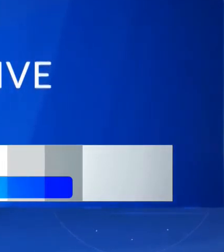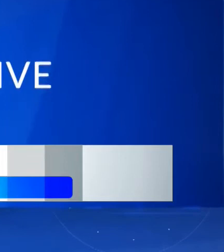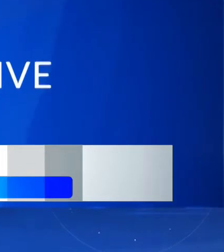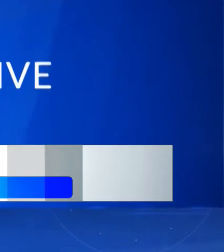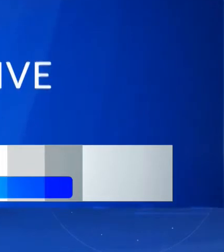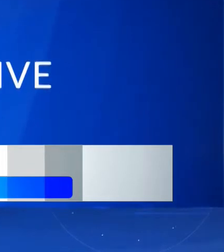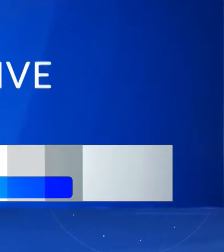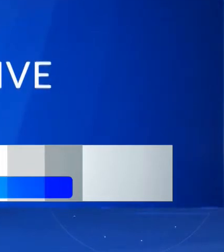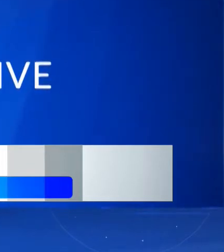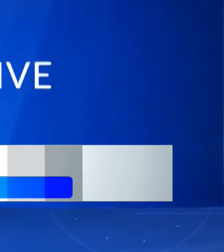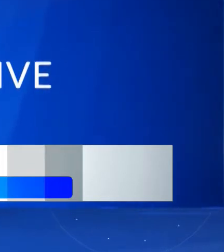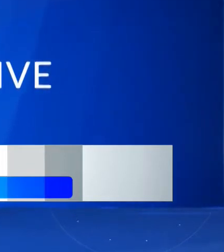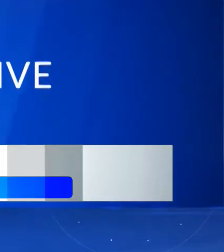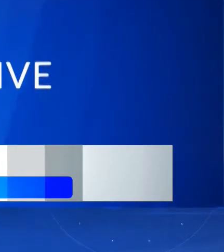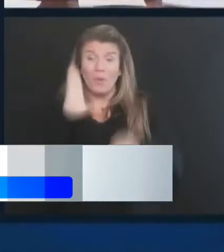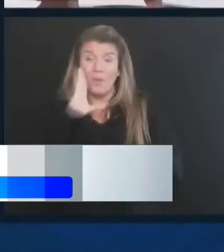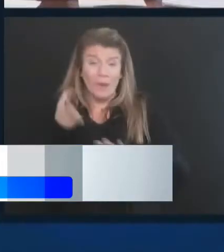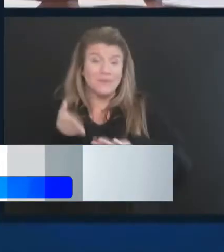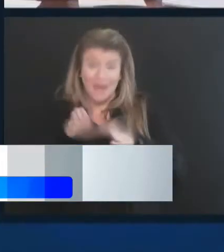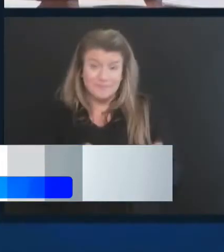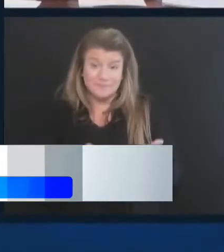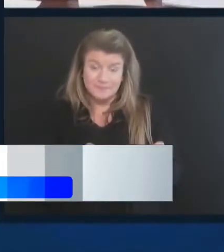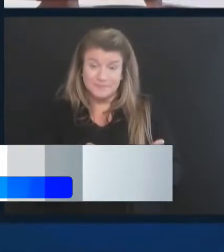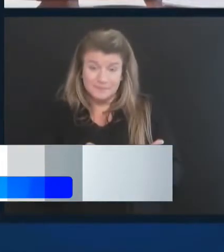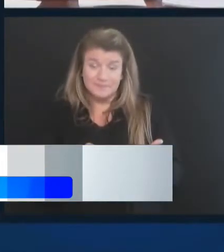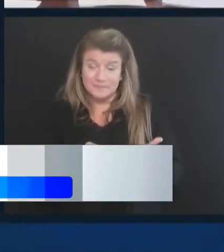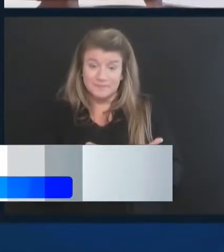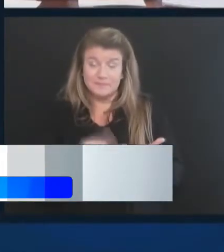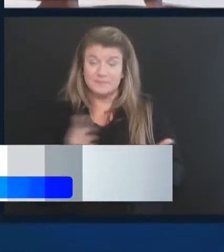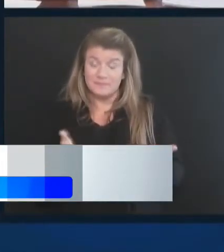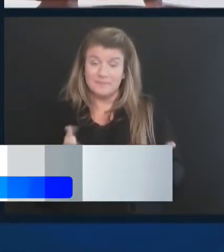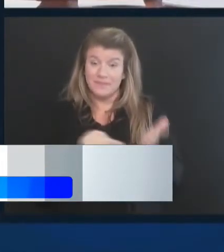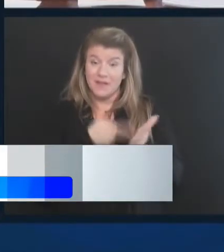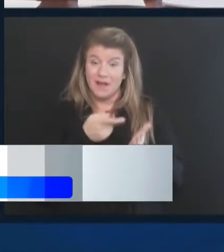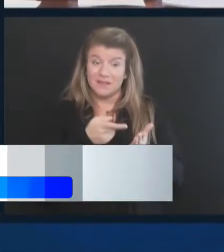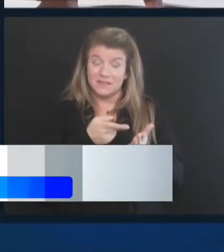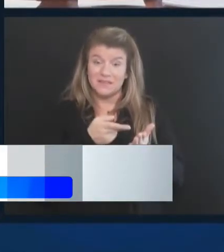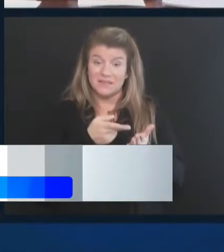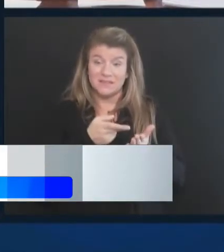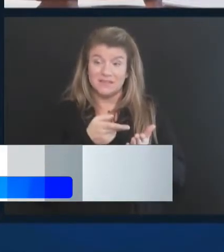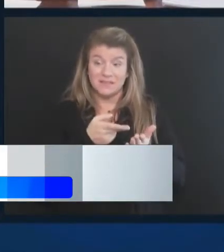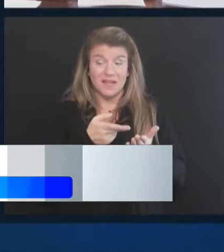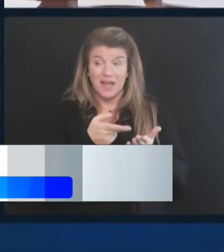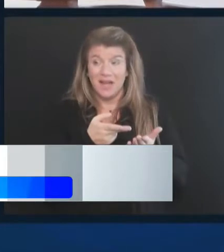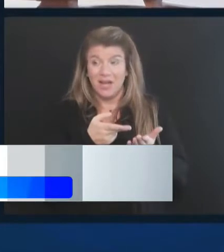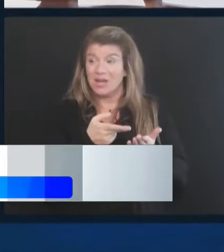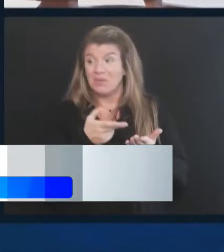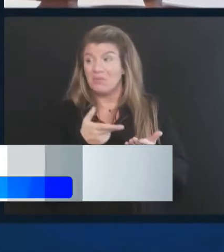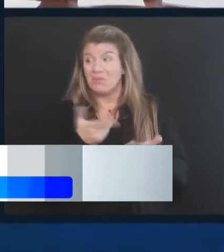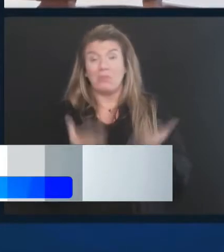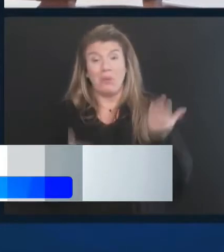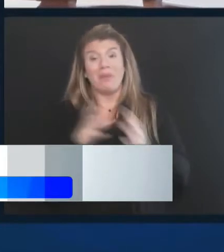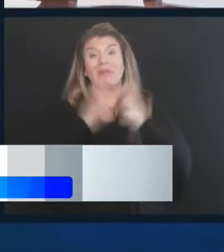which is a significant increase. And to be perfectly honest, we're going to probably still lose a lot of people.